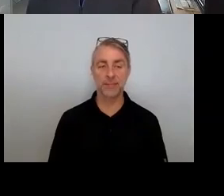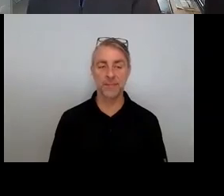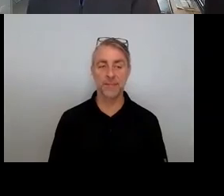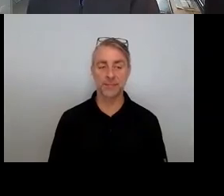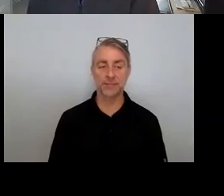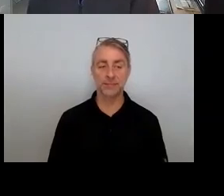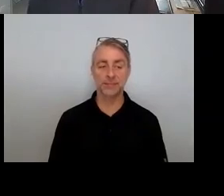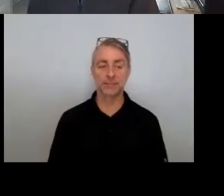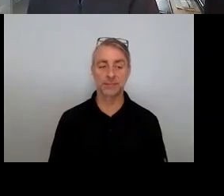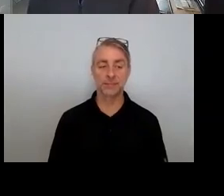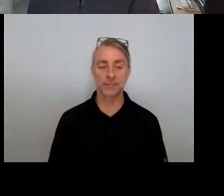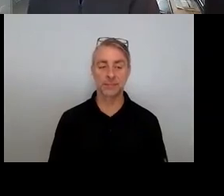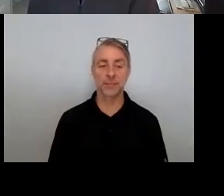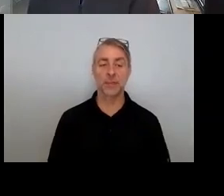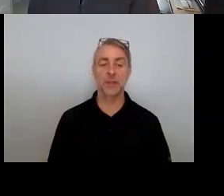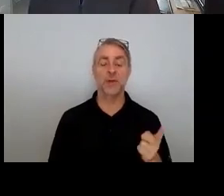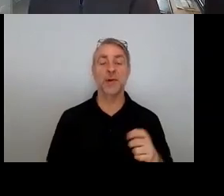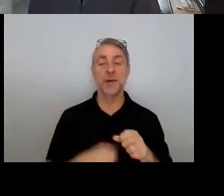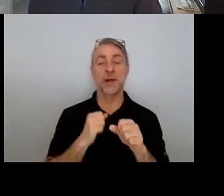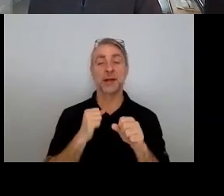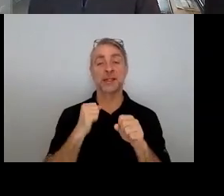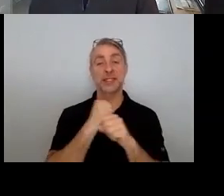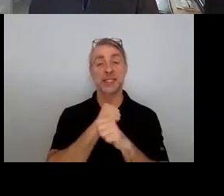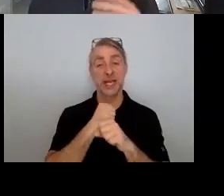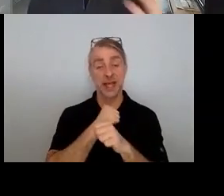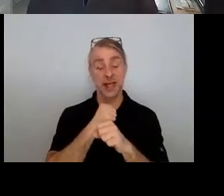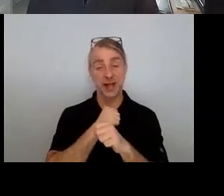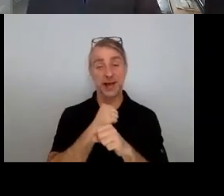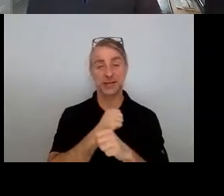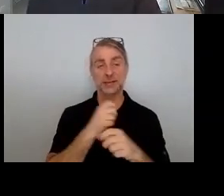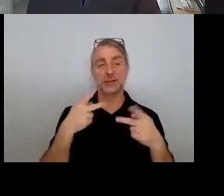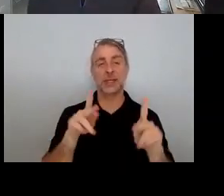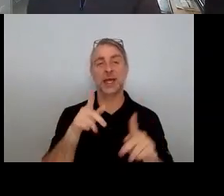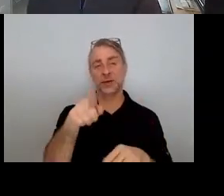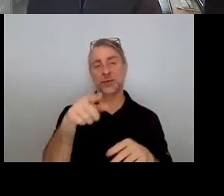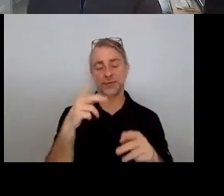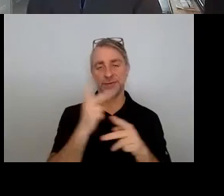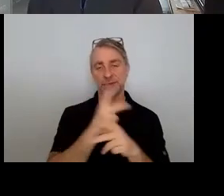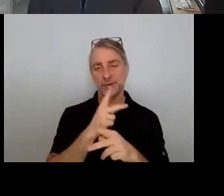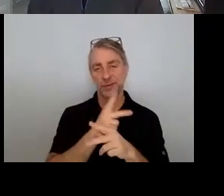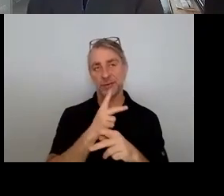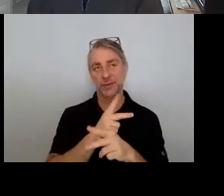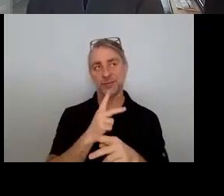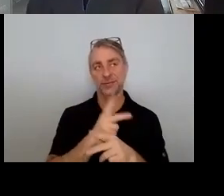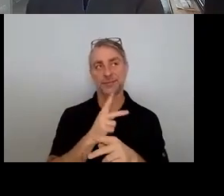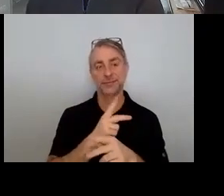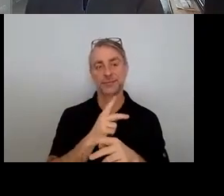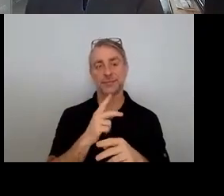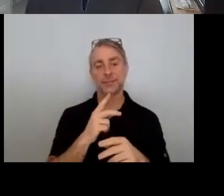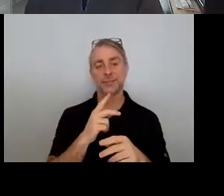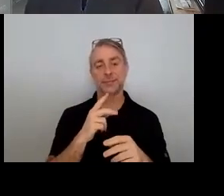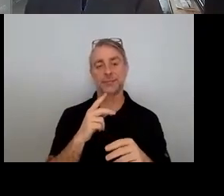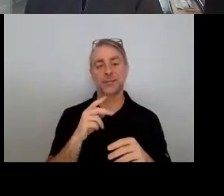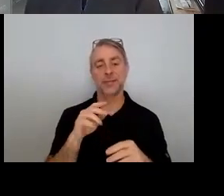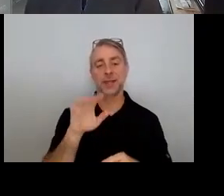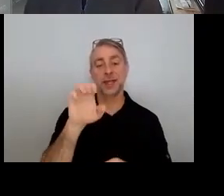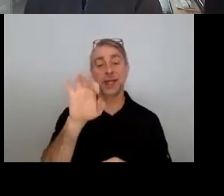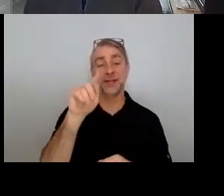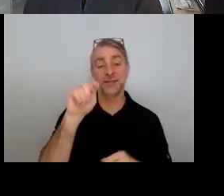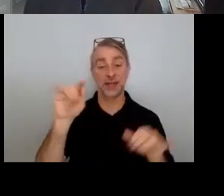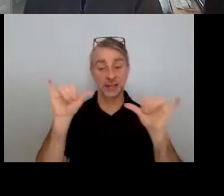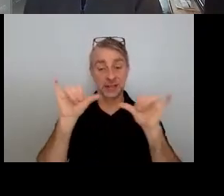So statistical tests address whether or not the set of effect sizes you have in